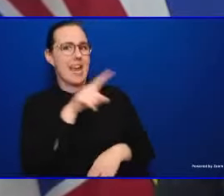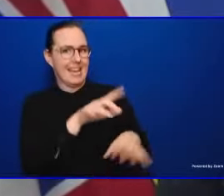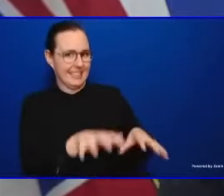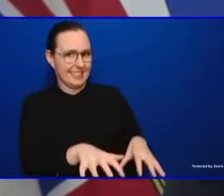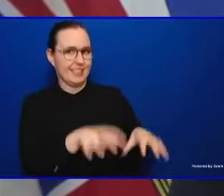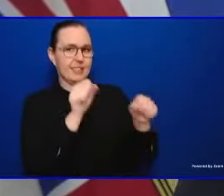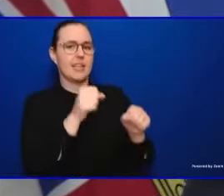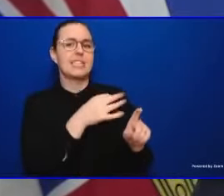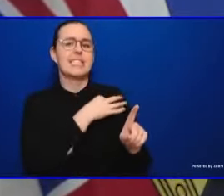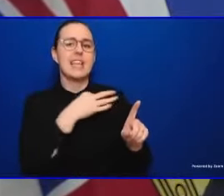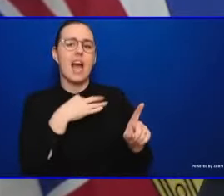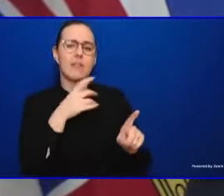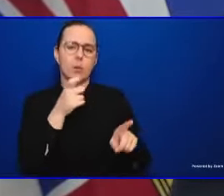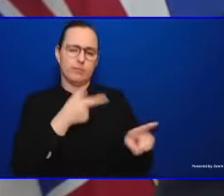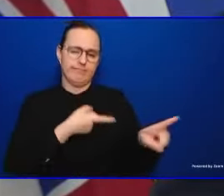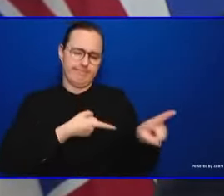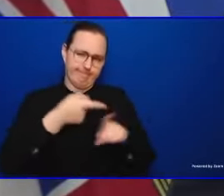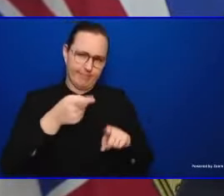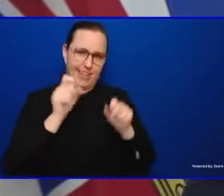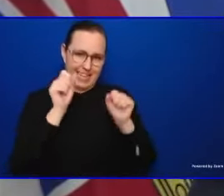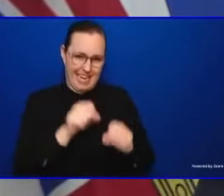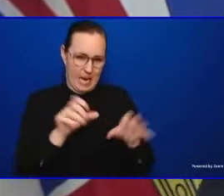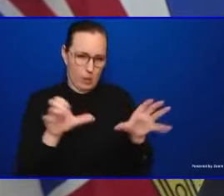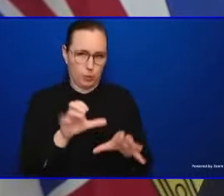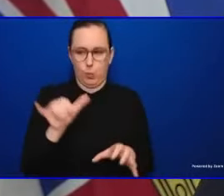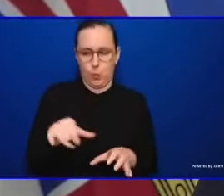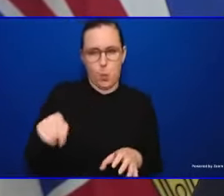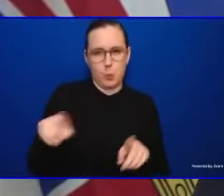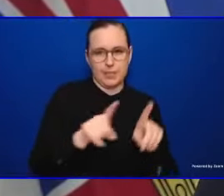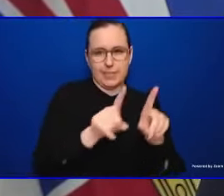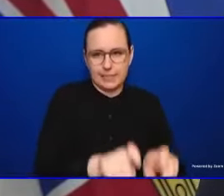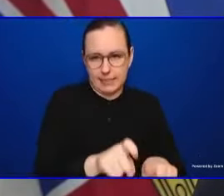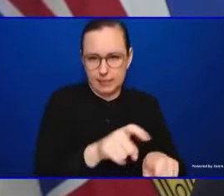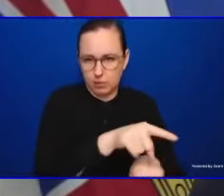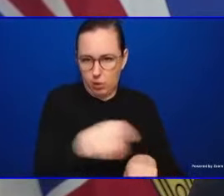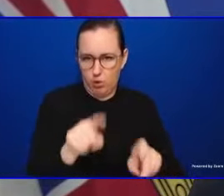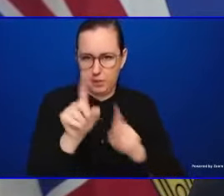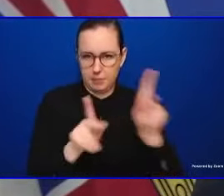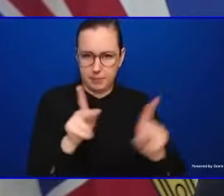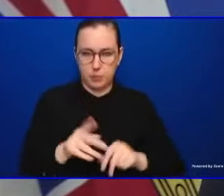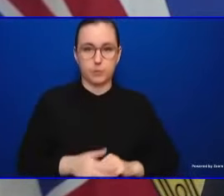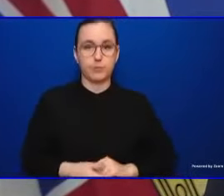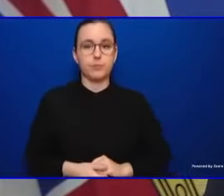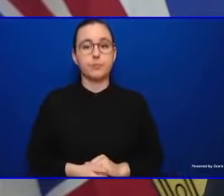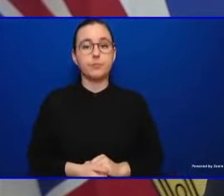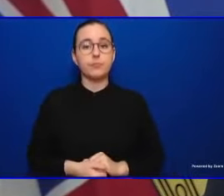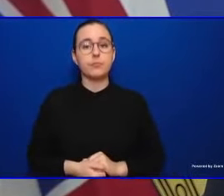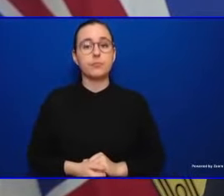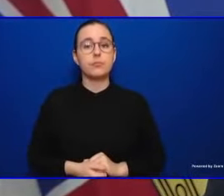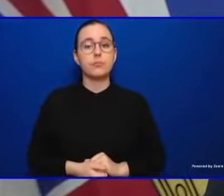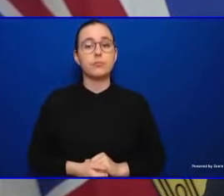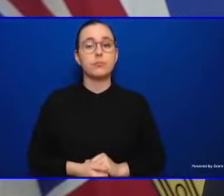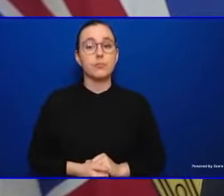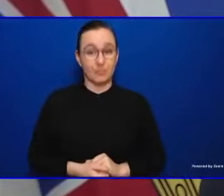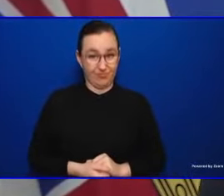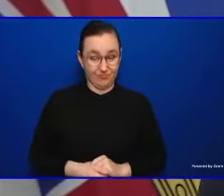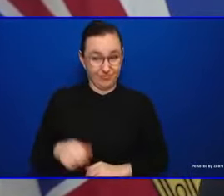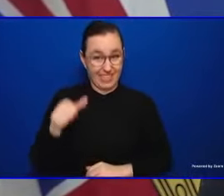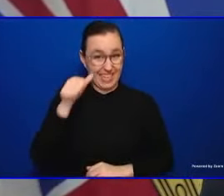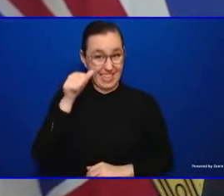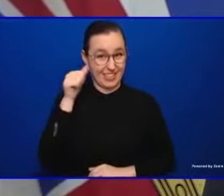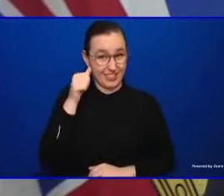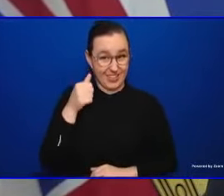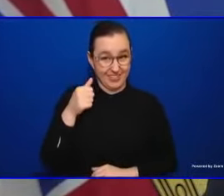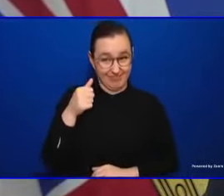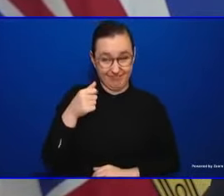its intention to deliver 140 million rapid tests that have been sourced for provinces and territories. BC's share of